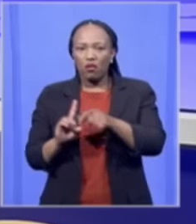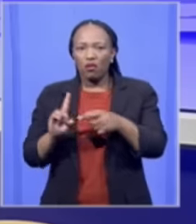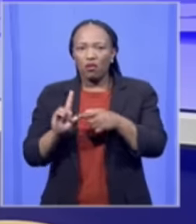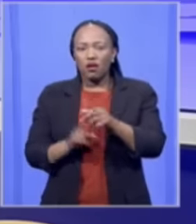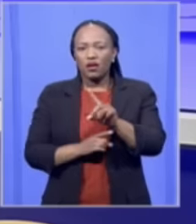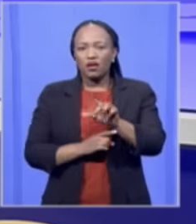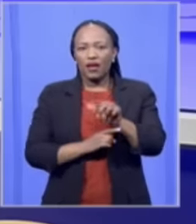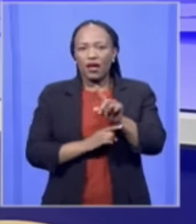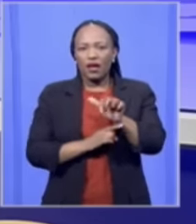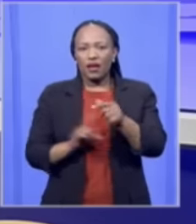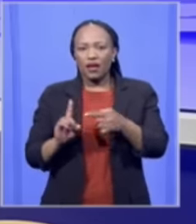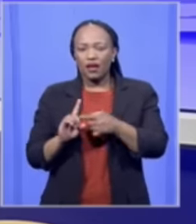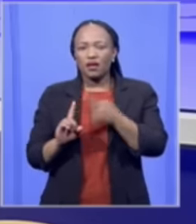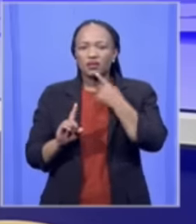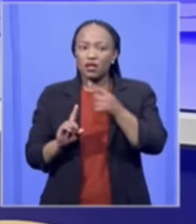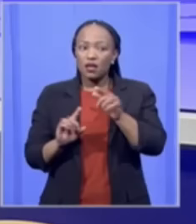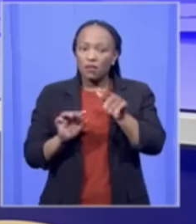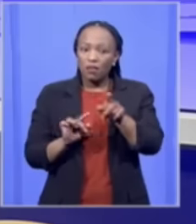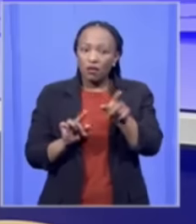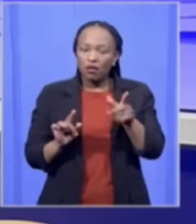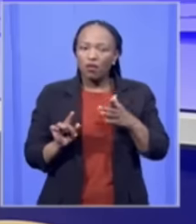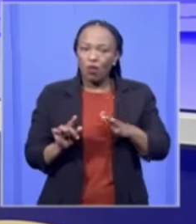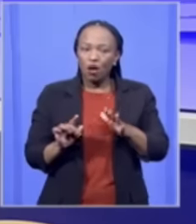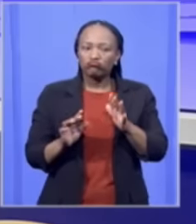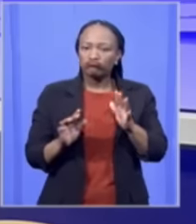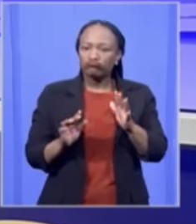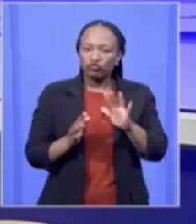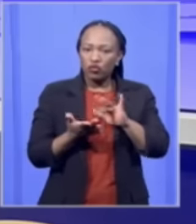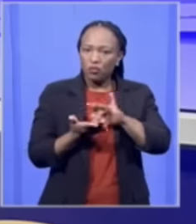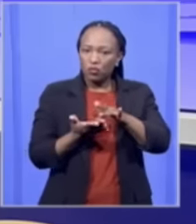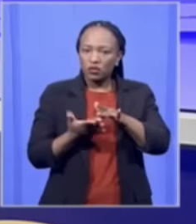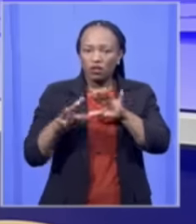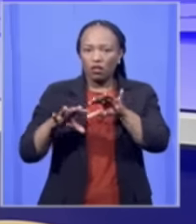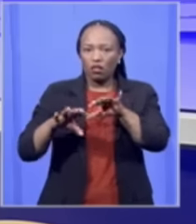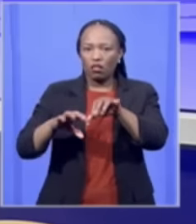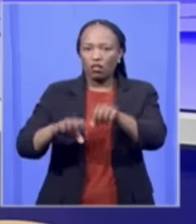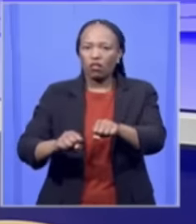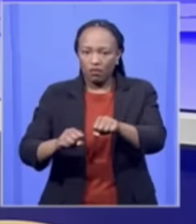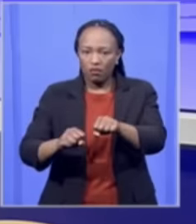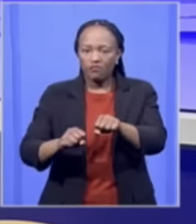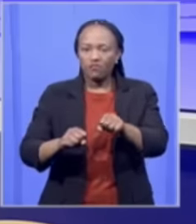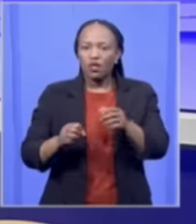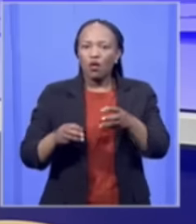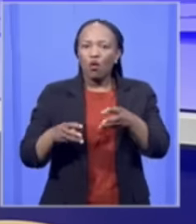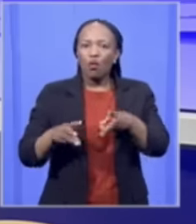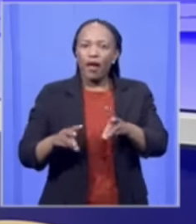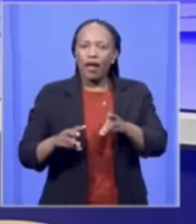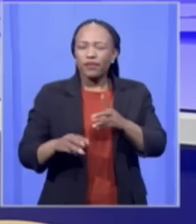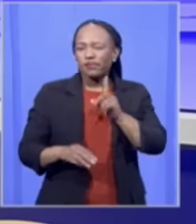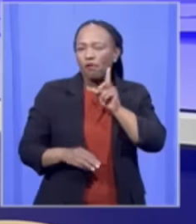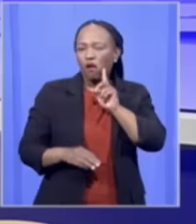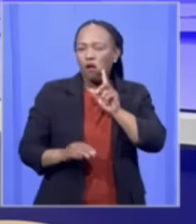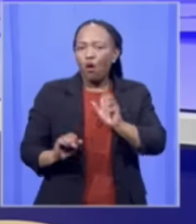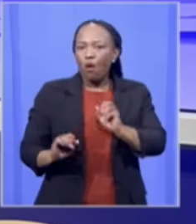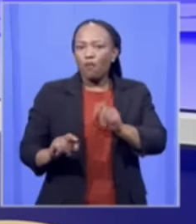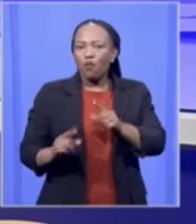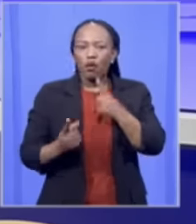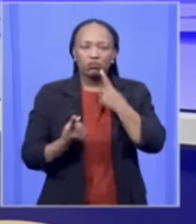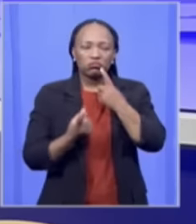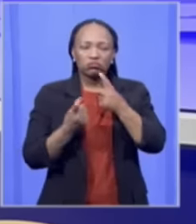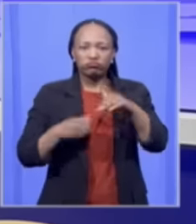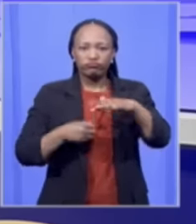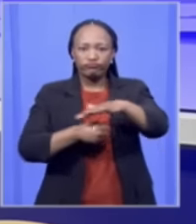tswa o tlhotlheleditswe ke ba ba batlang go tswelela ba kakatletse maemo. A re eno ke kgato ya go dirisa tšhono fela go latela dingongorego tsa